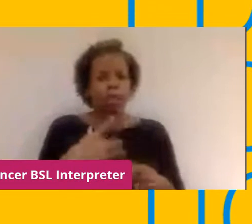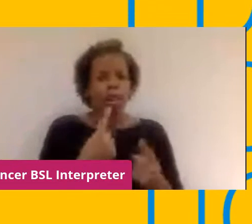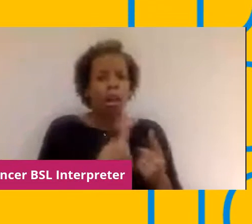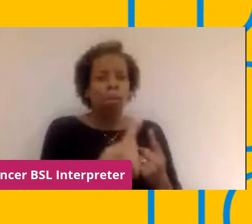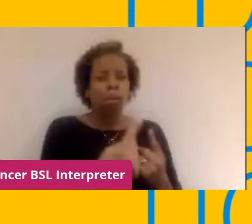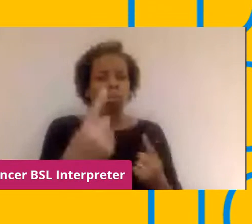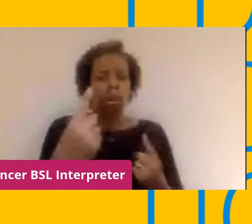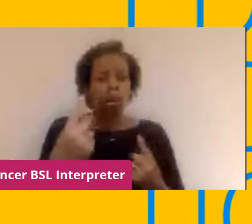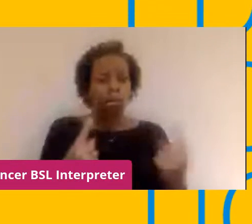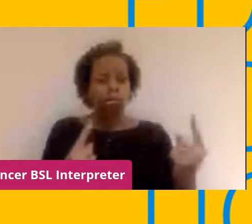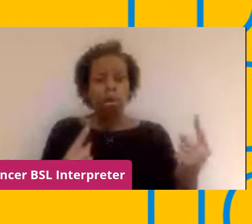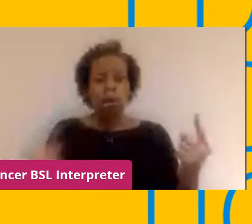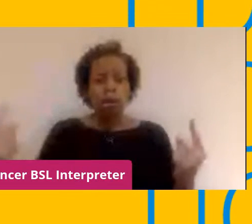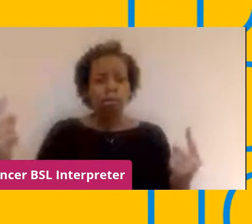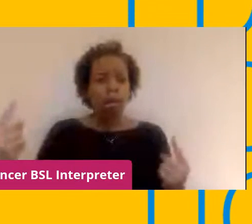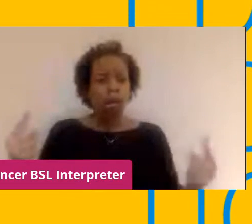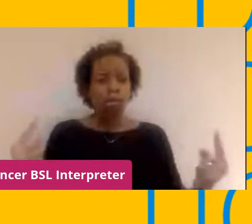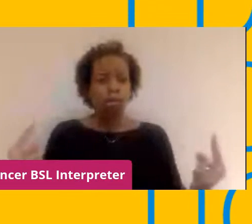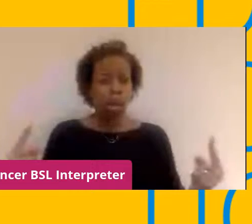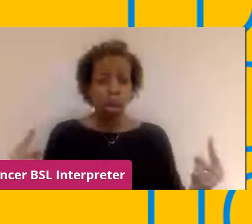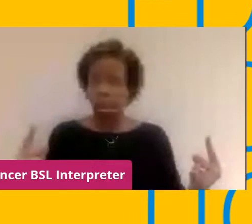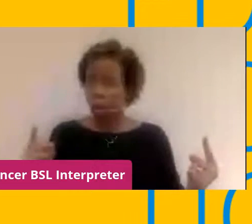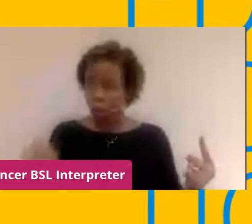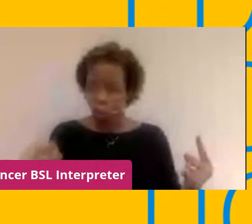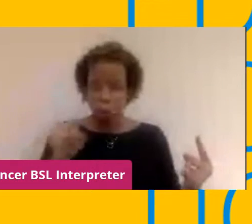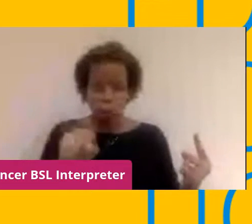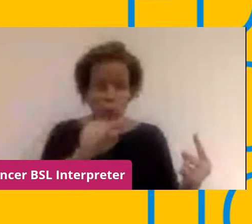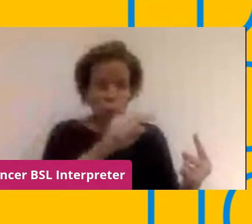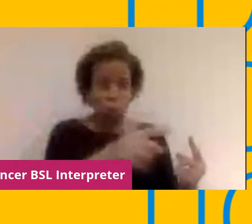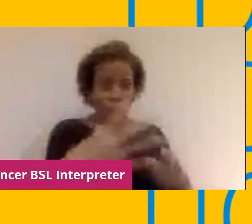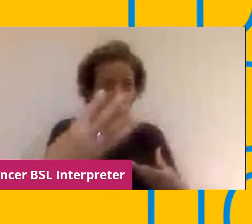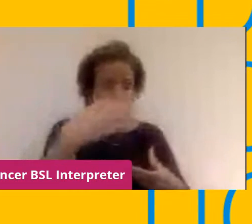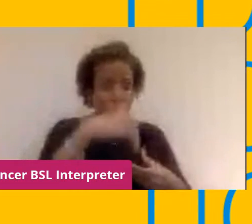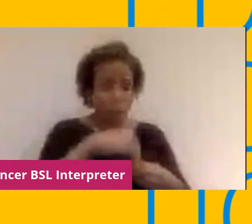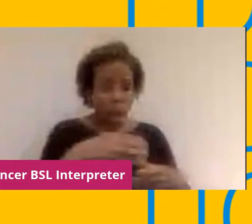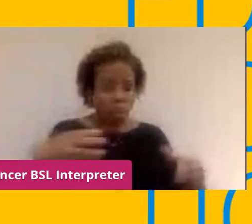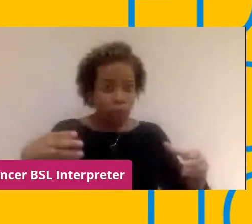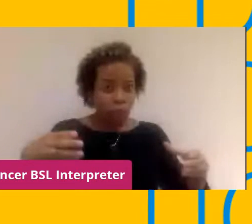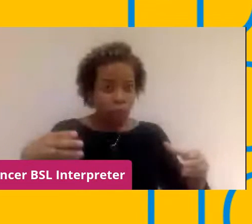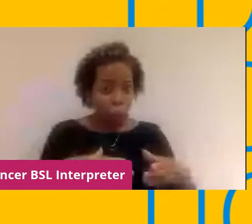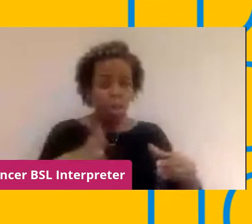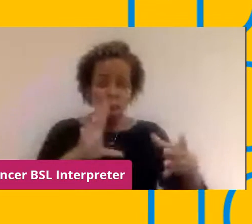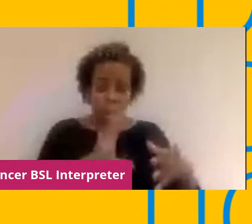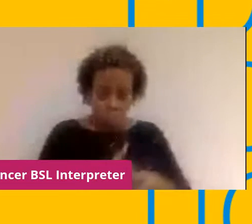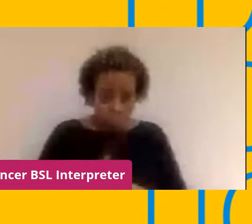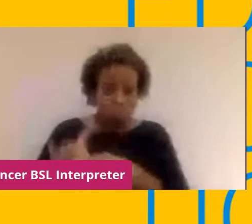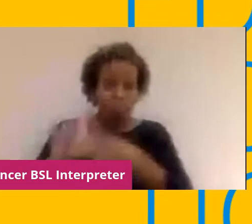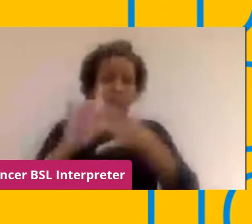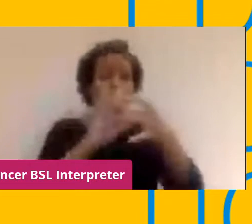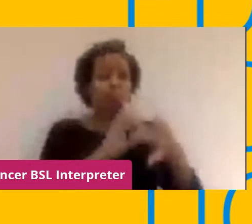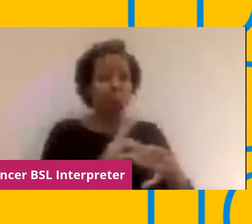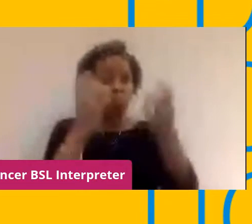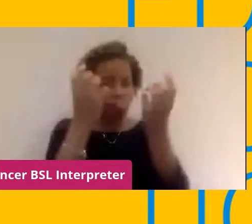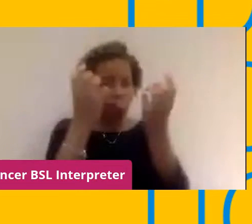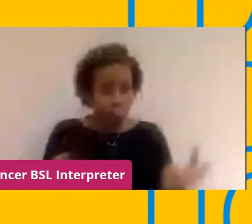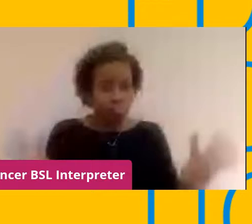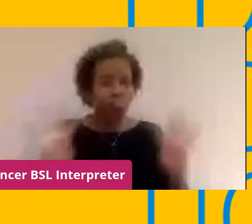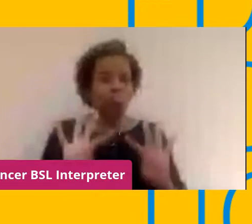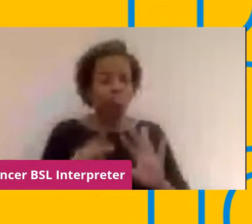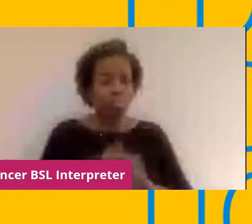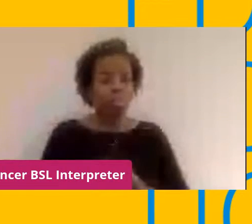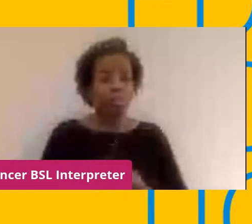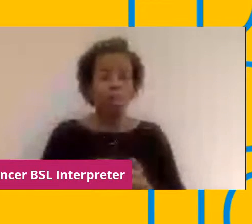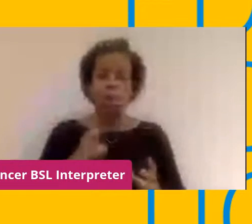groups of individuals, and start making themselves seen as part of the academic team who needs to have their voice heard. And what we want to do is